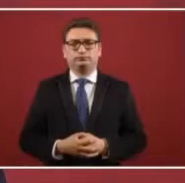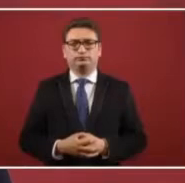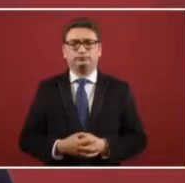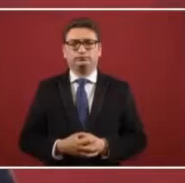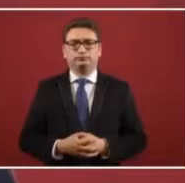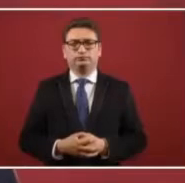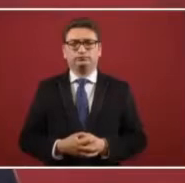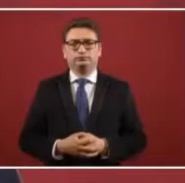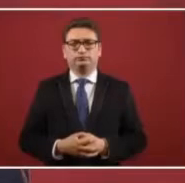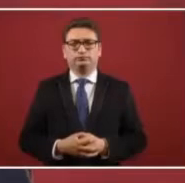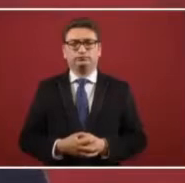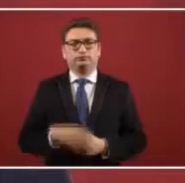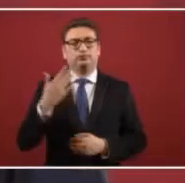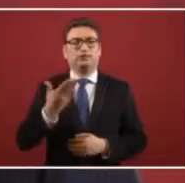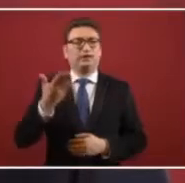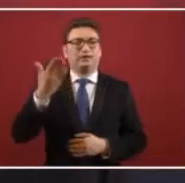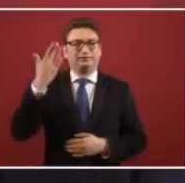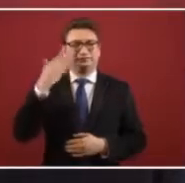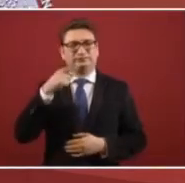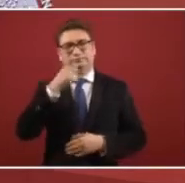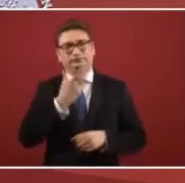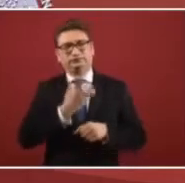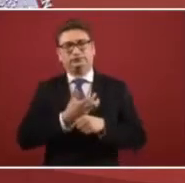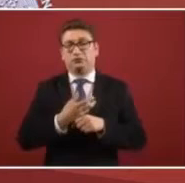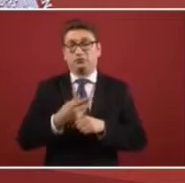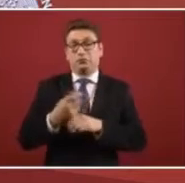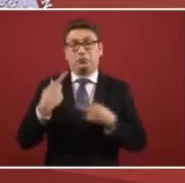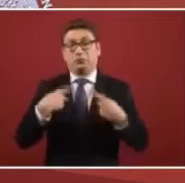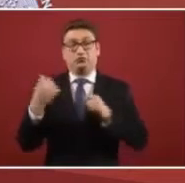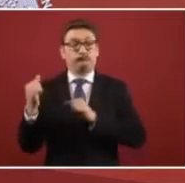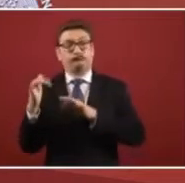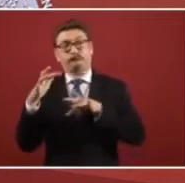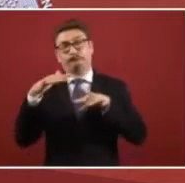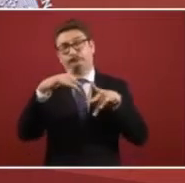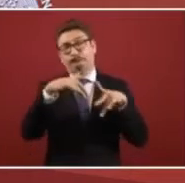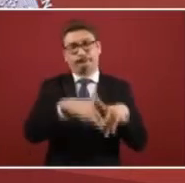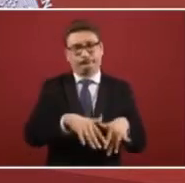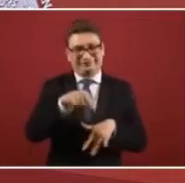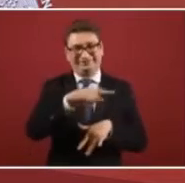when those that constituted that nation came,